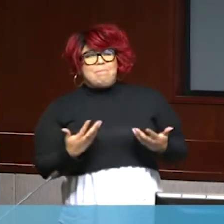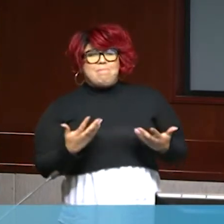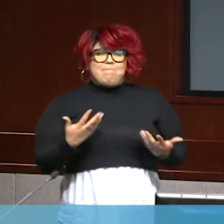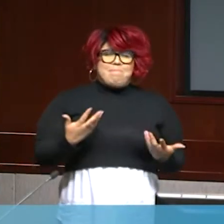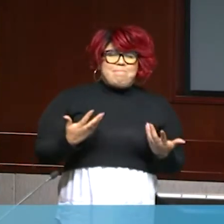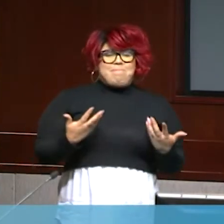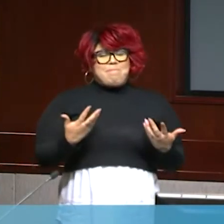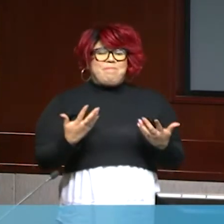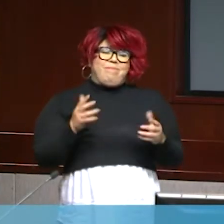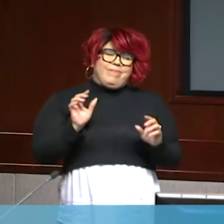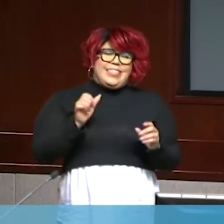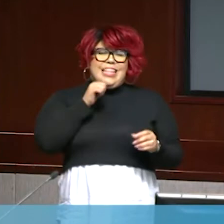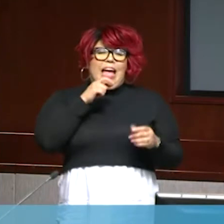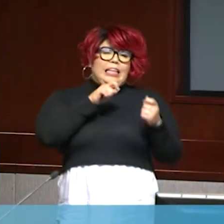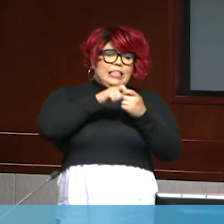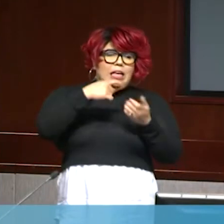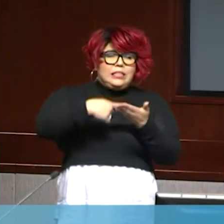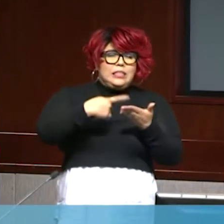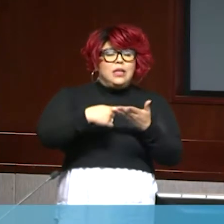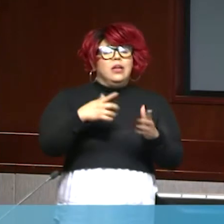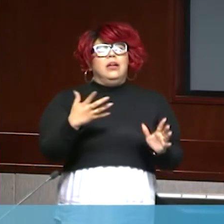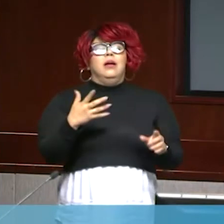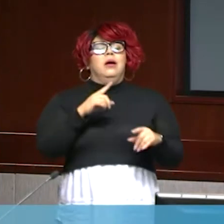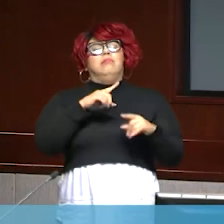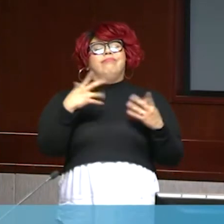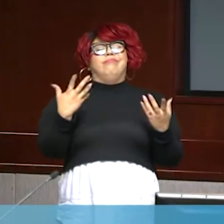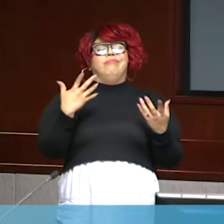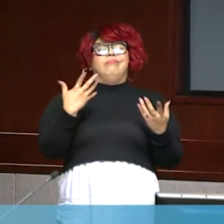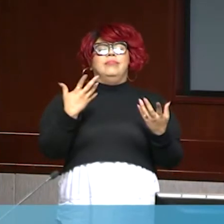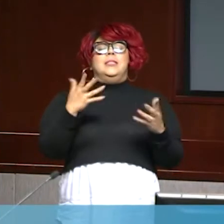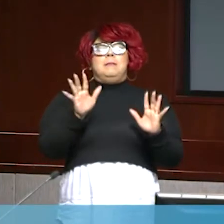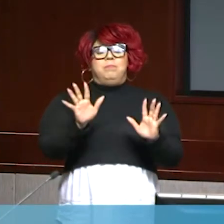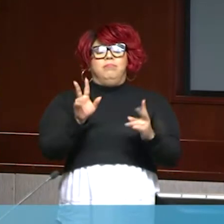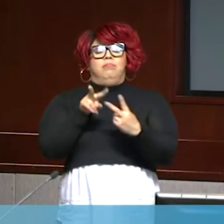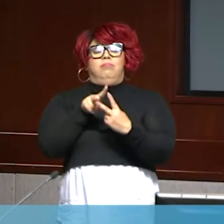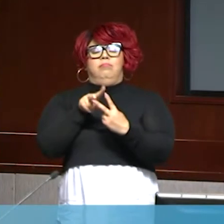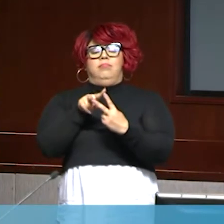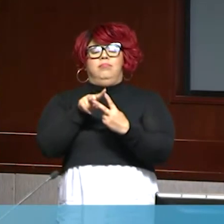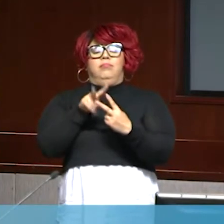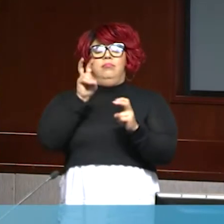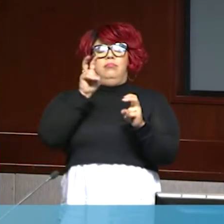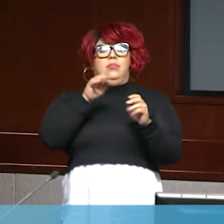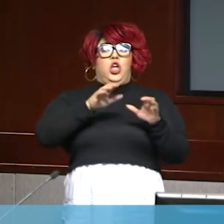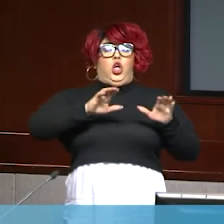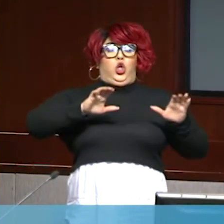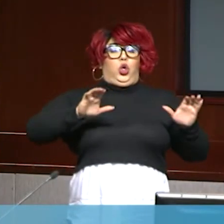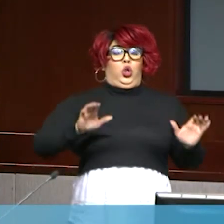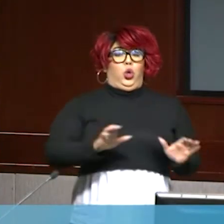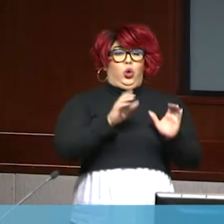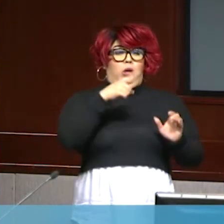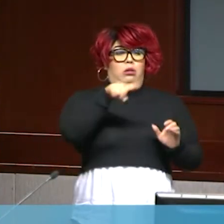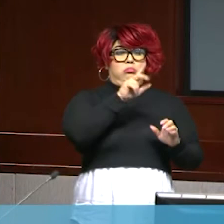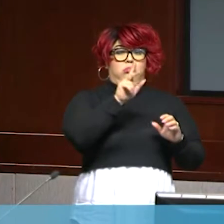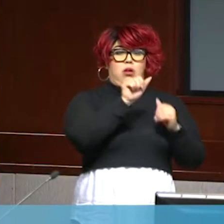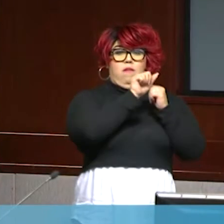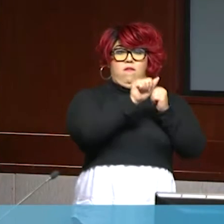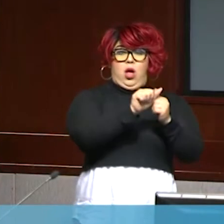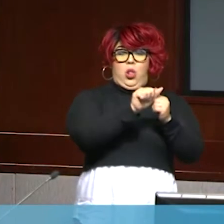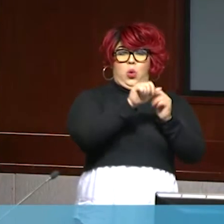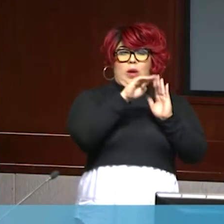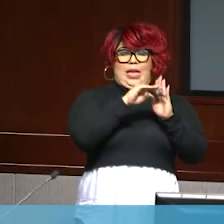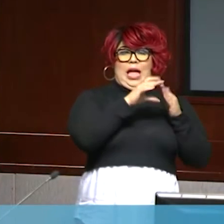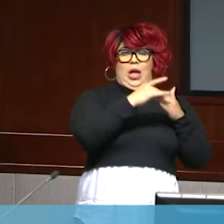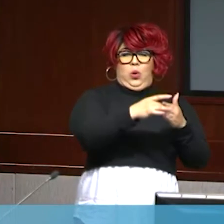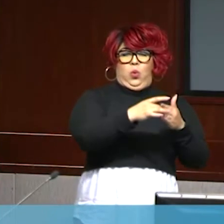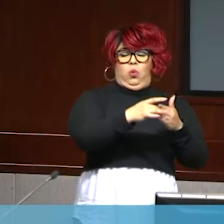bit about, enforcement versus encouragement. And, basically you guys have not really